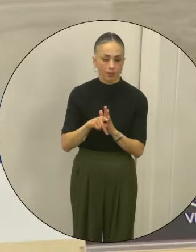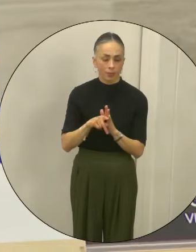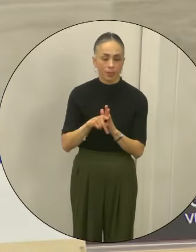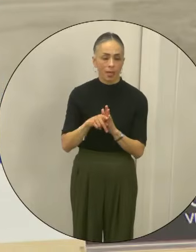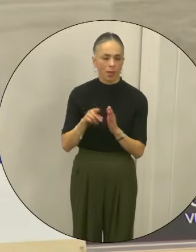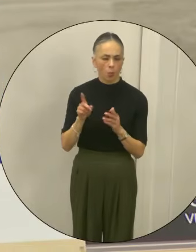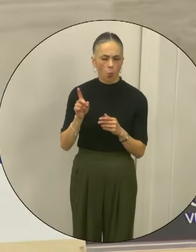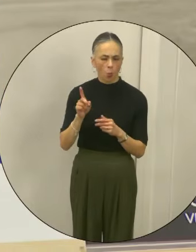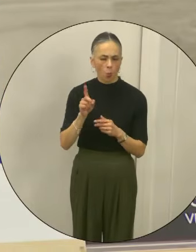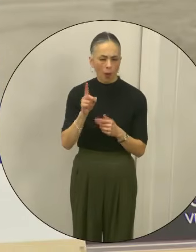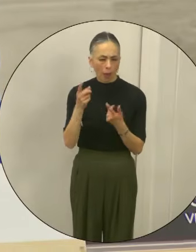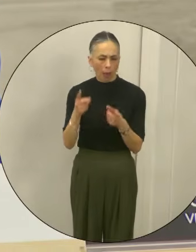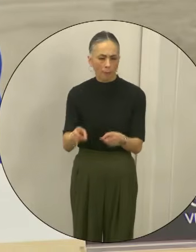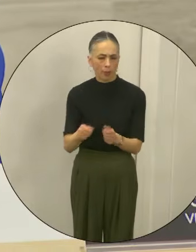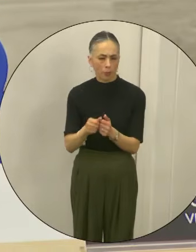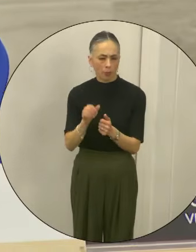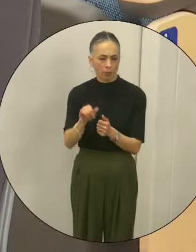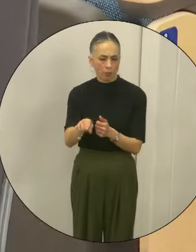did that go?